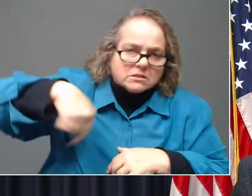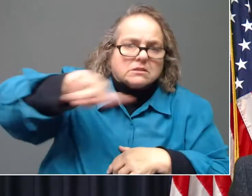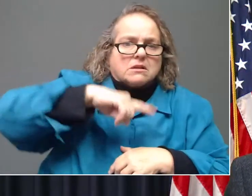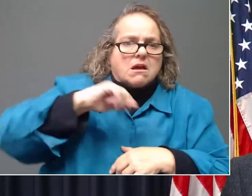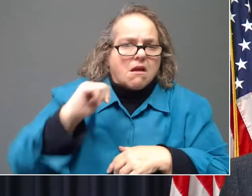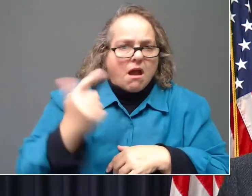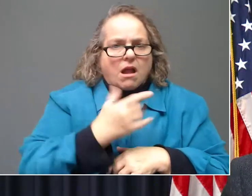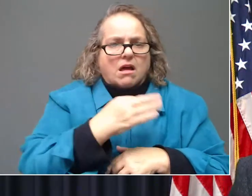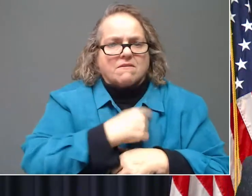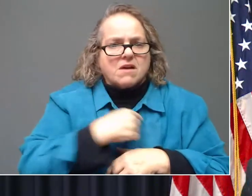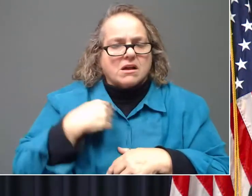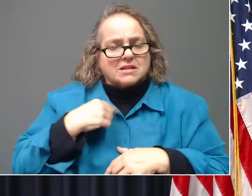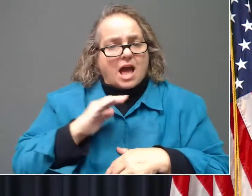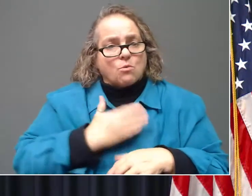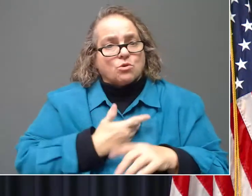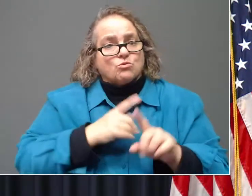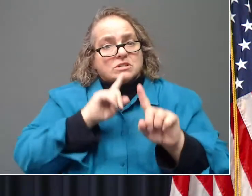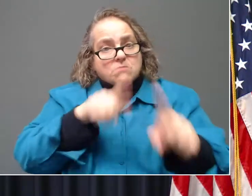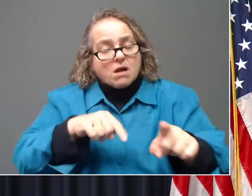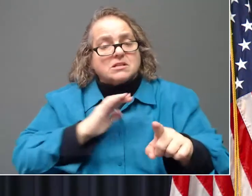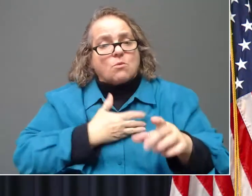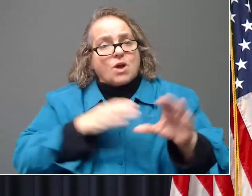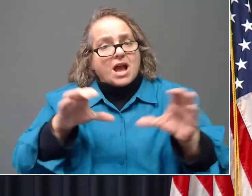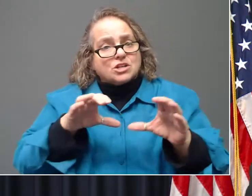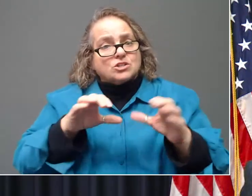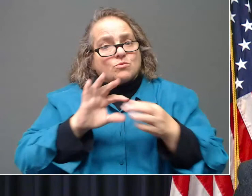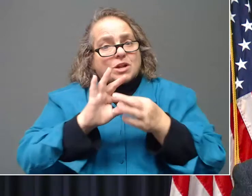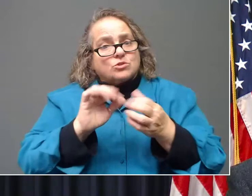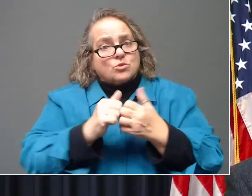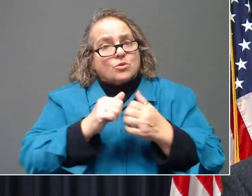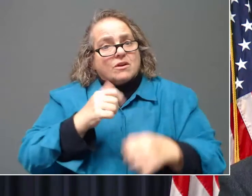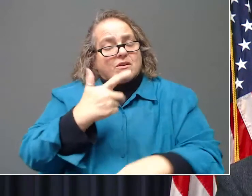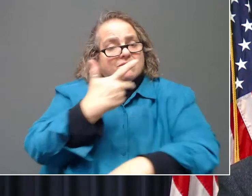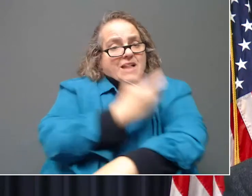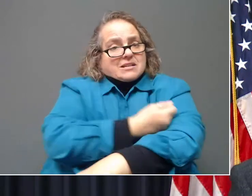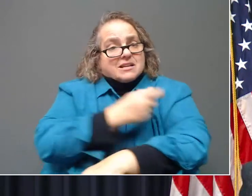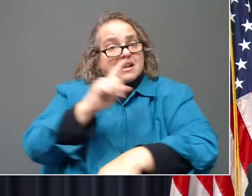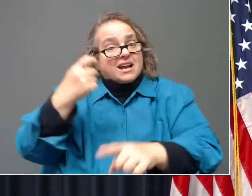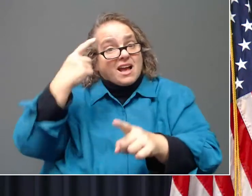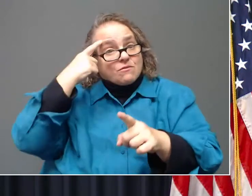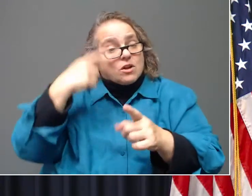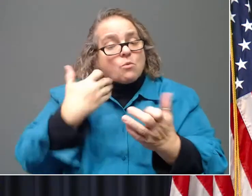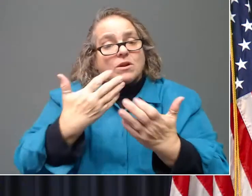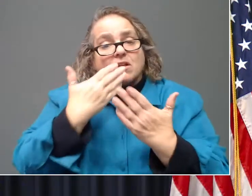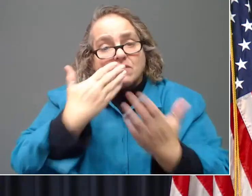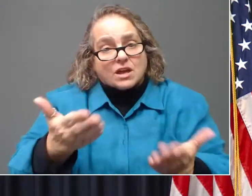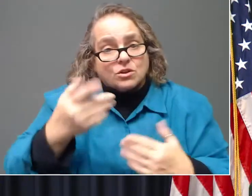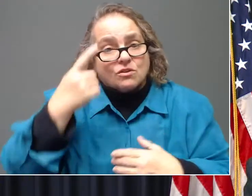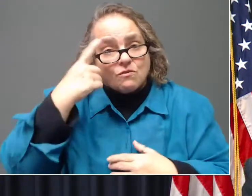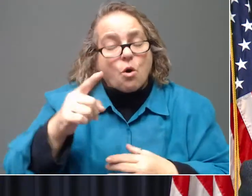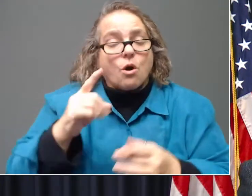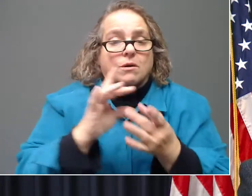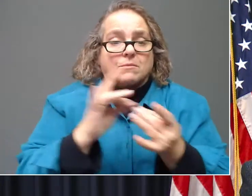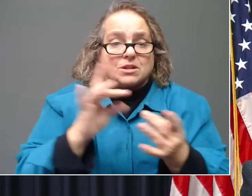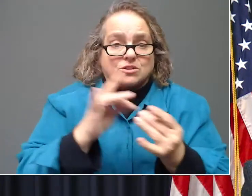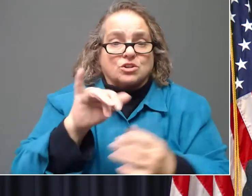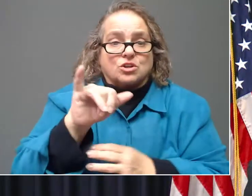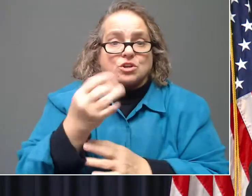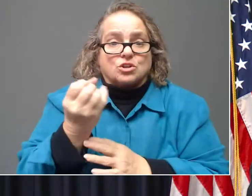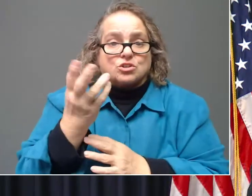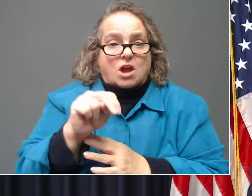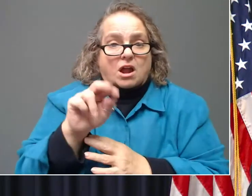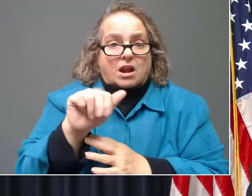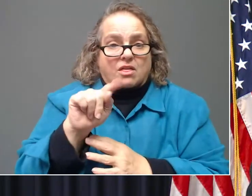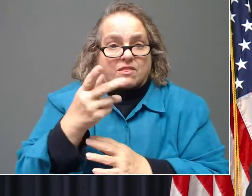as it relates to the vaccine. And Governor, I want to thank you too for mentioning Jonathan Alexander. I got to know